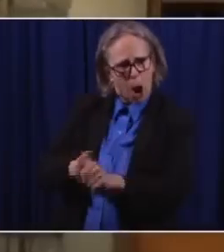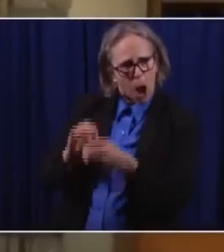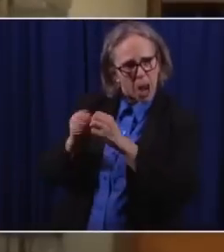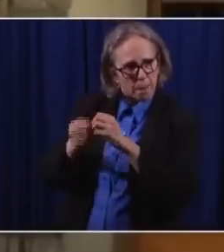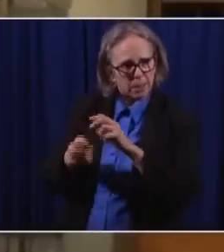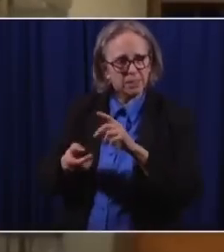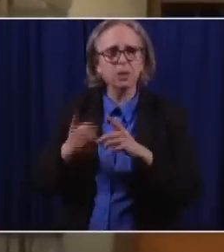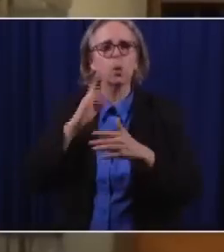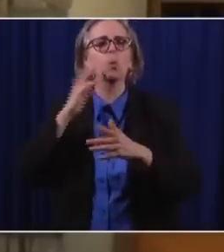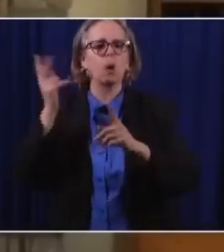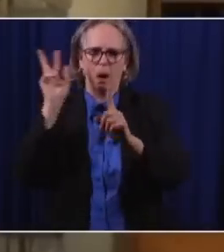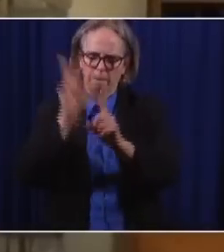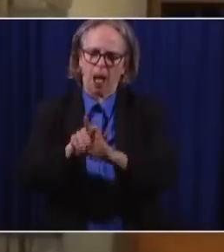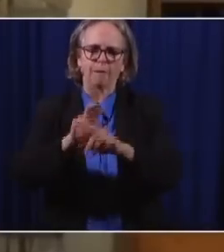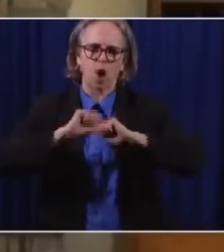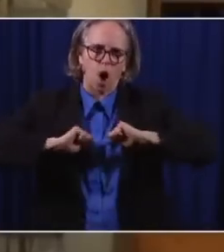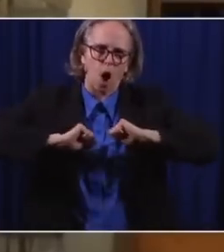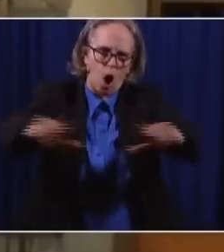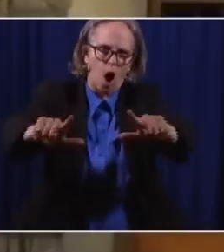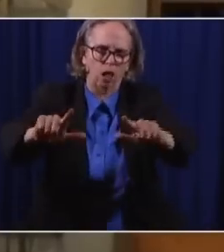Ohio.